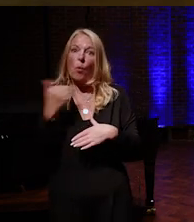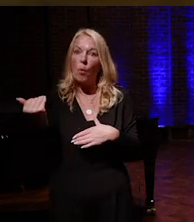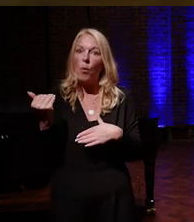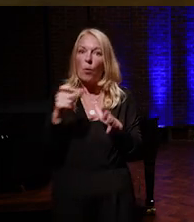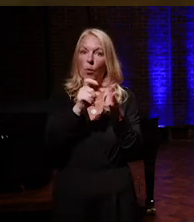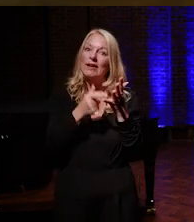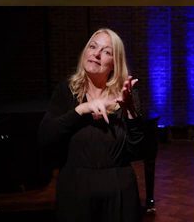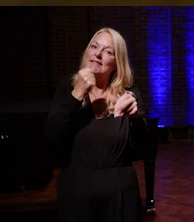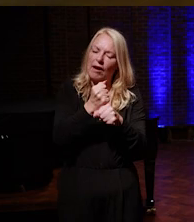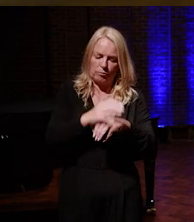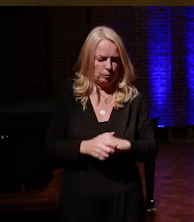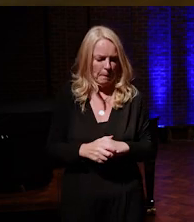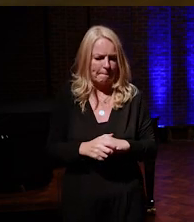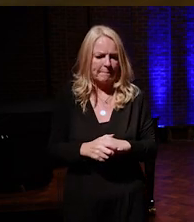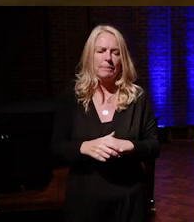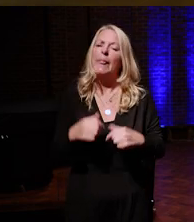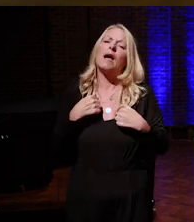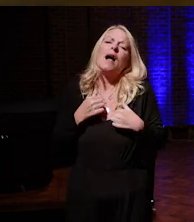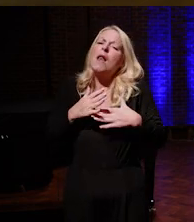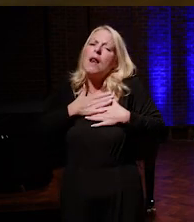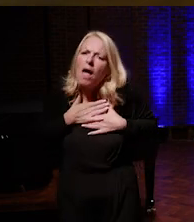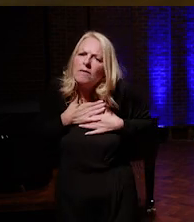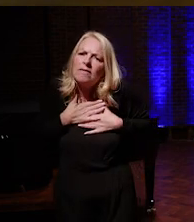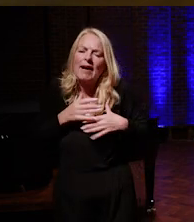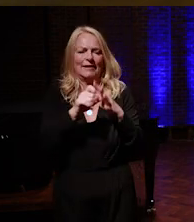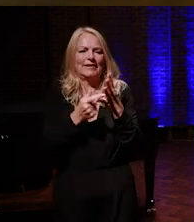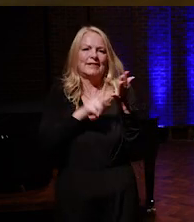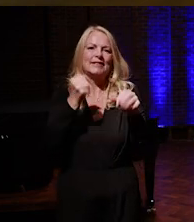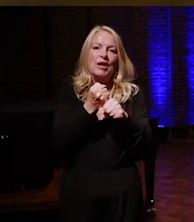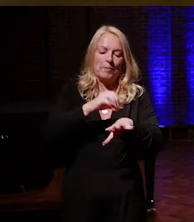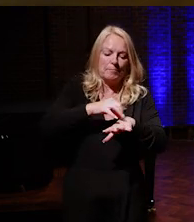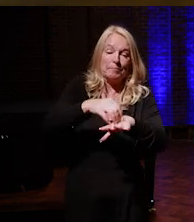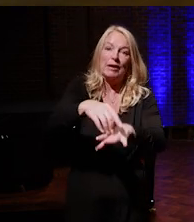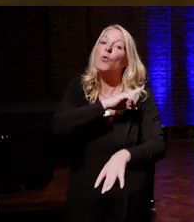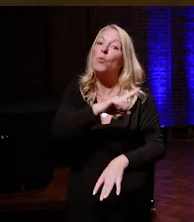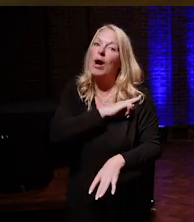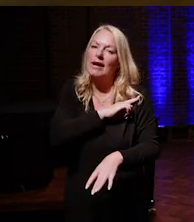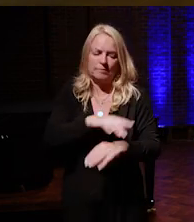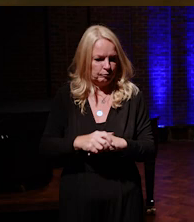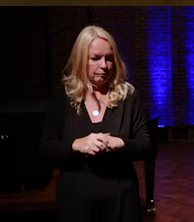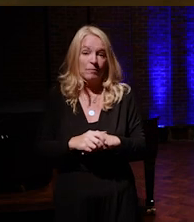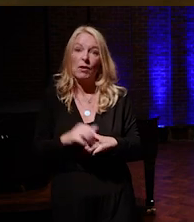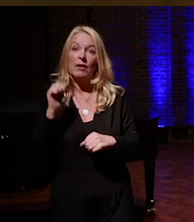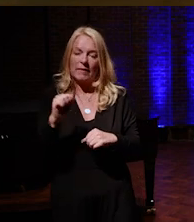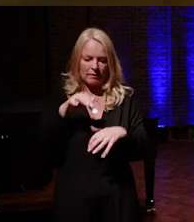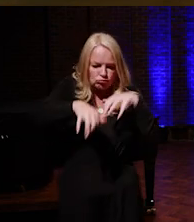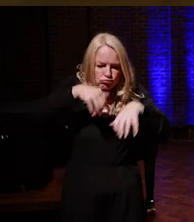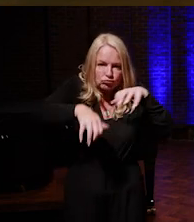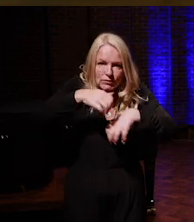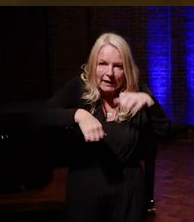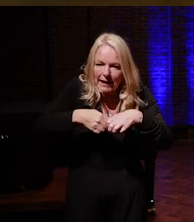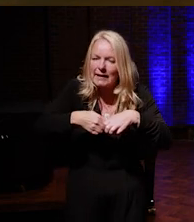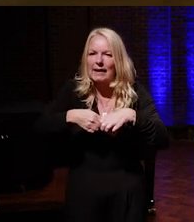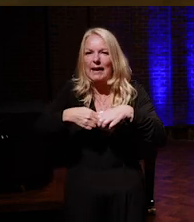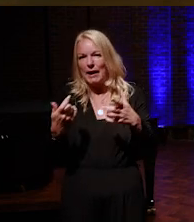But the reason that I love dung beetles so much is that despite spending their entire life digging through animal dung,